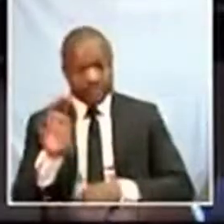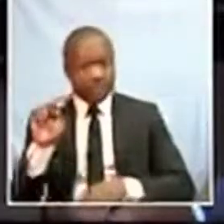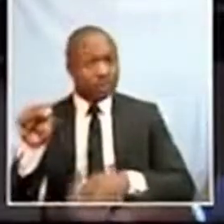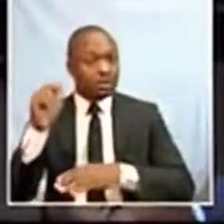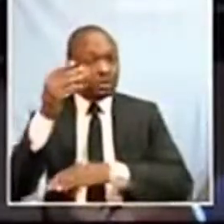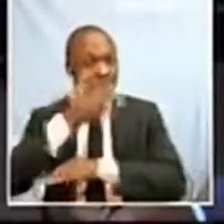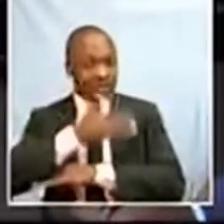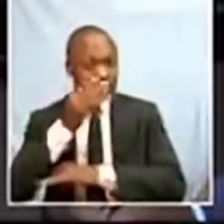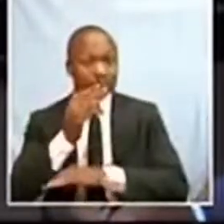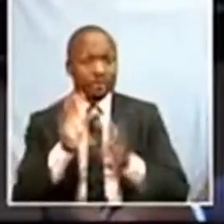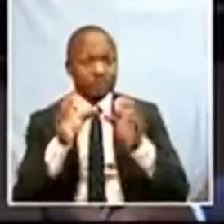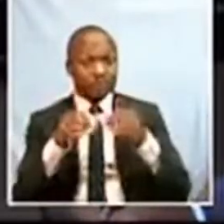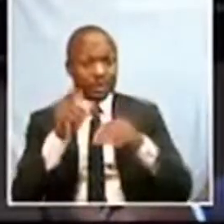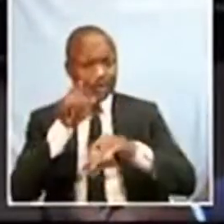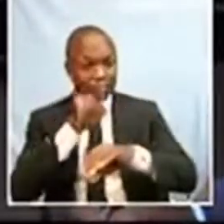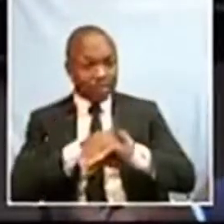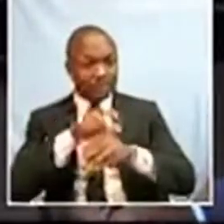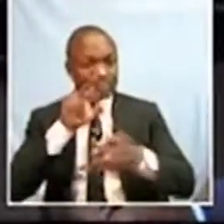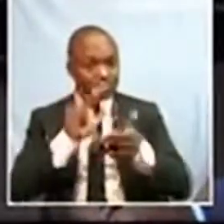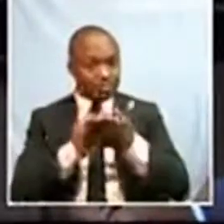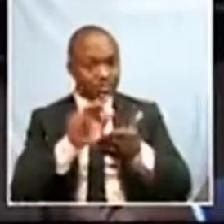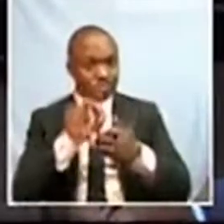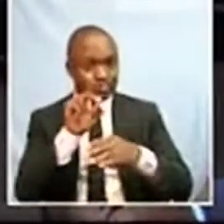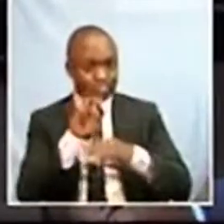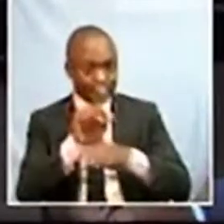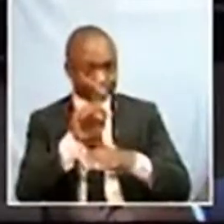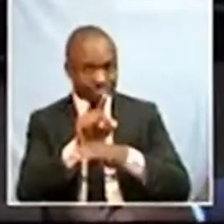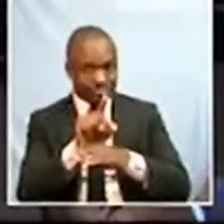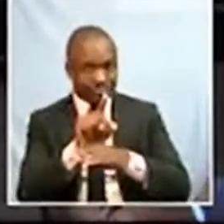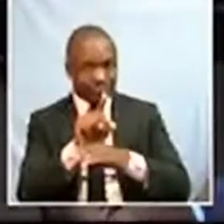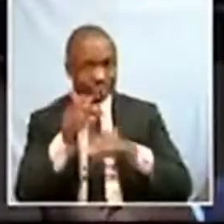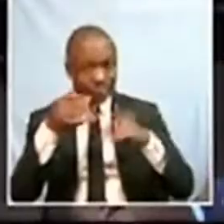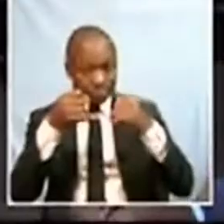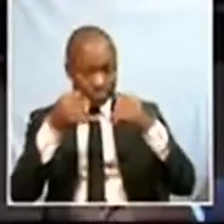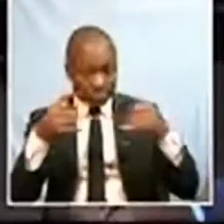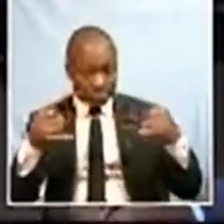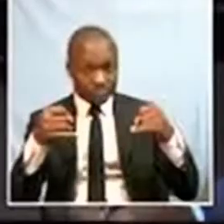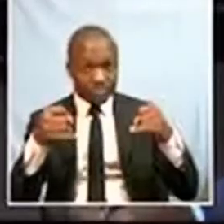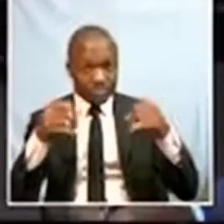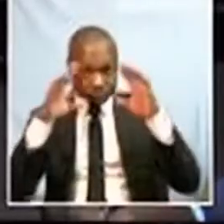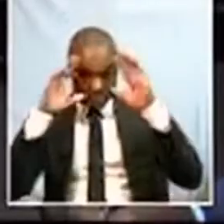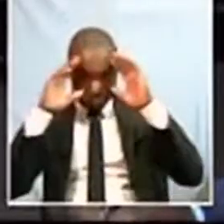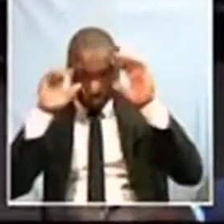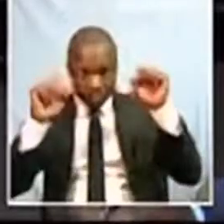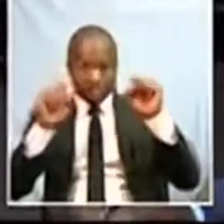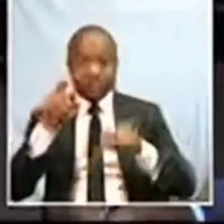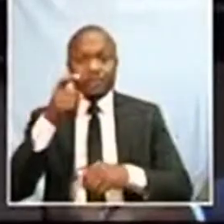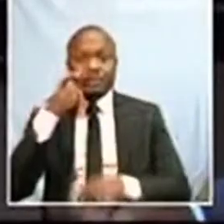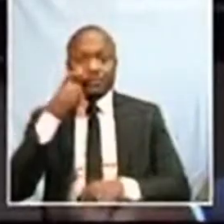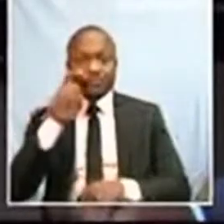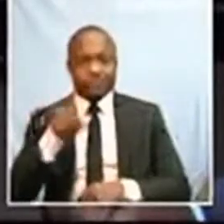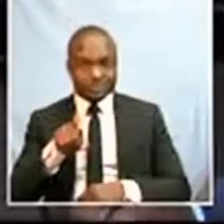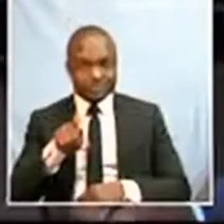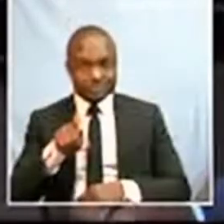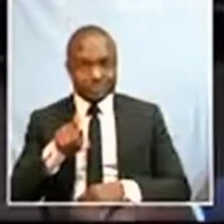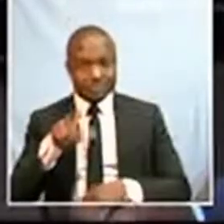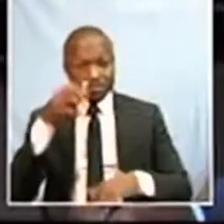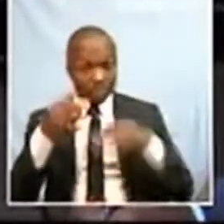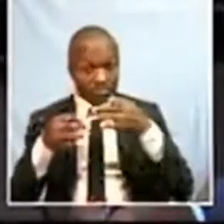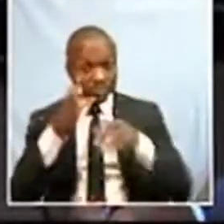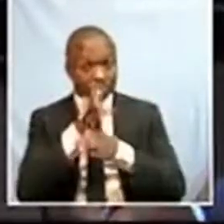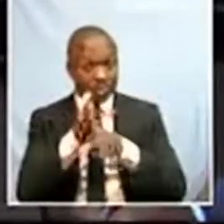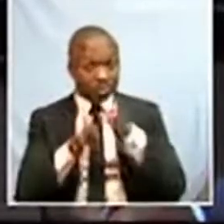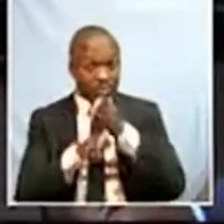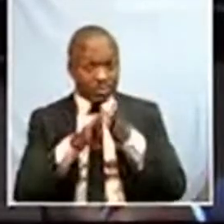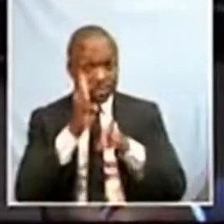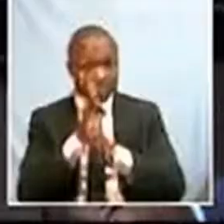when approving this project, we are in line with the presidential directive where if we are constructing